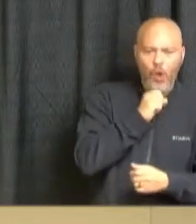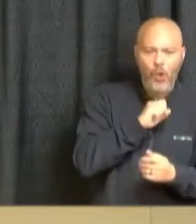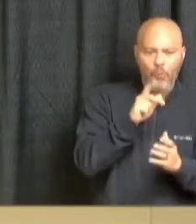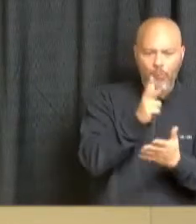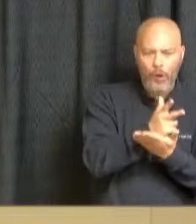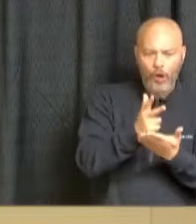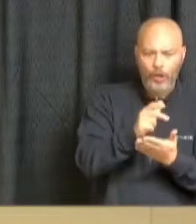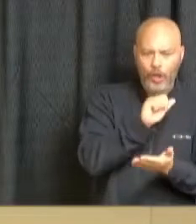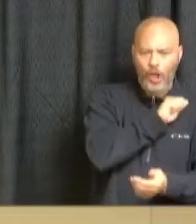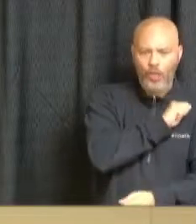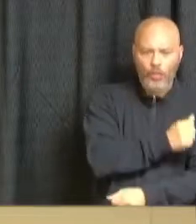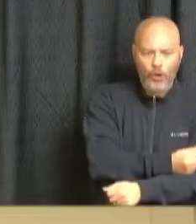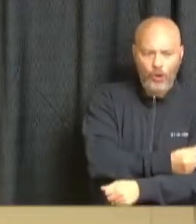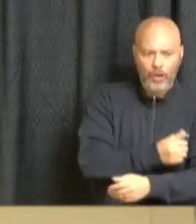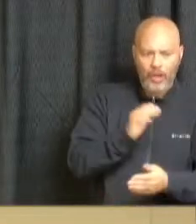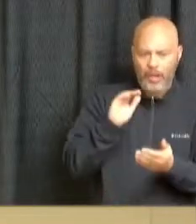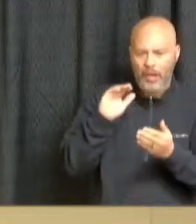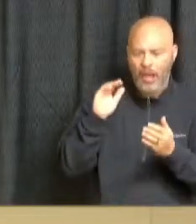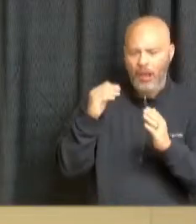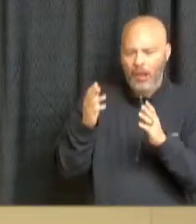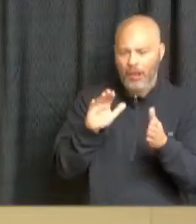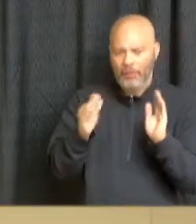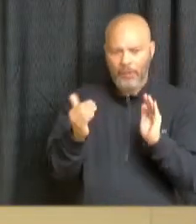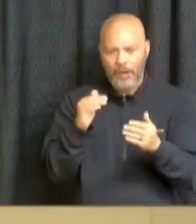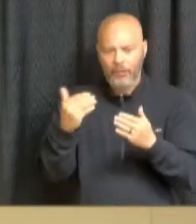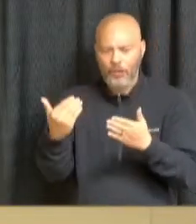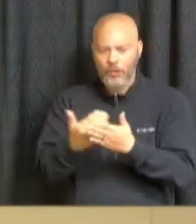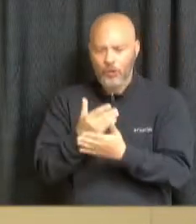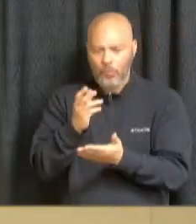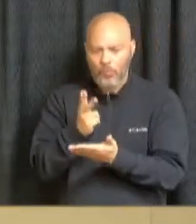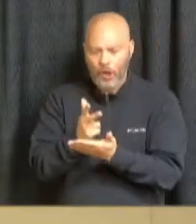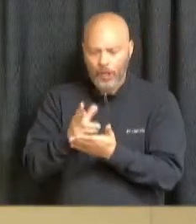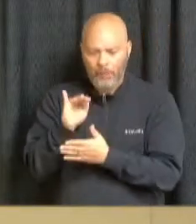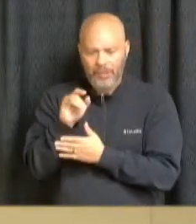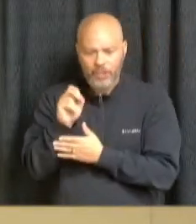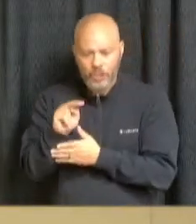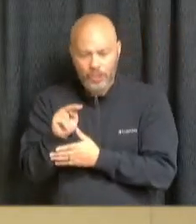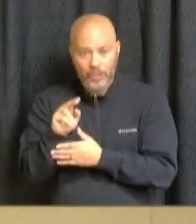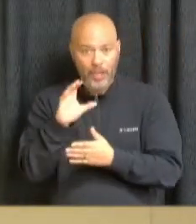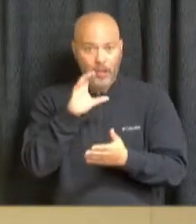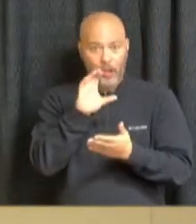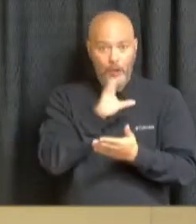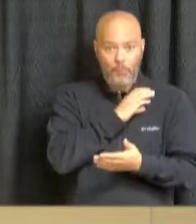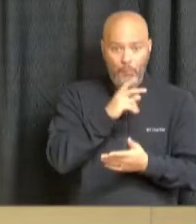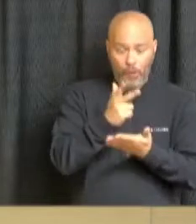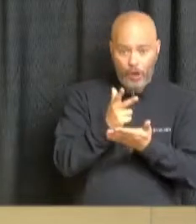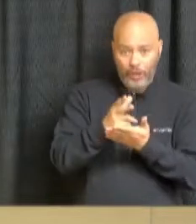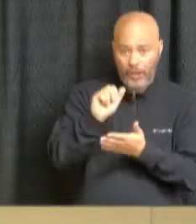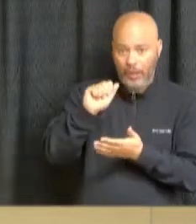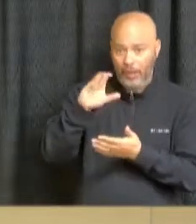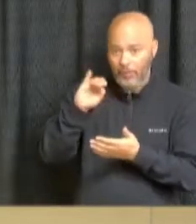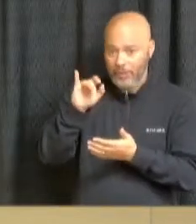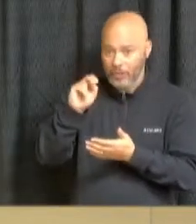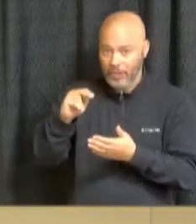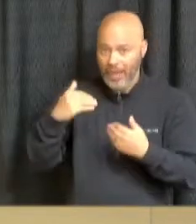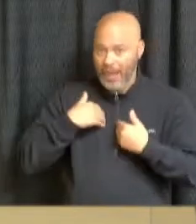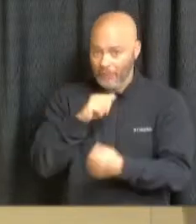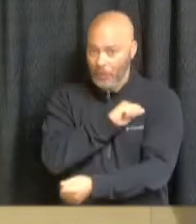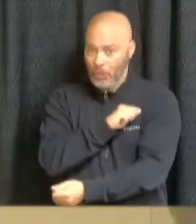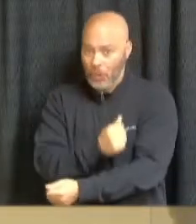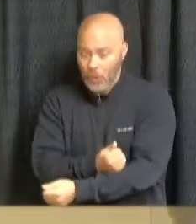authority had versus the current parking commission. So my first question is, does the parking commission have the authority